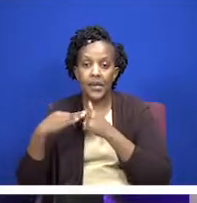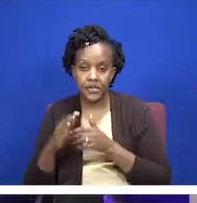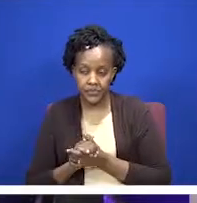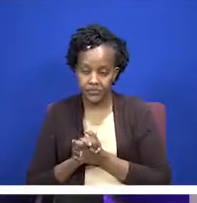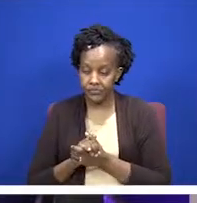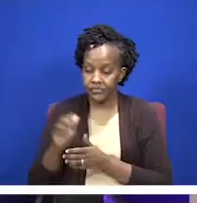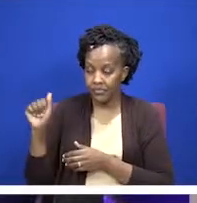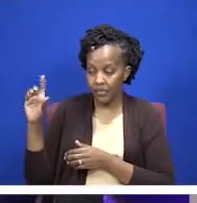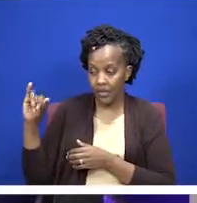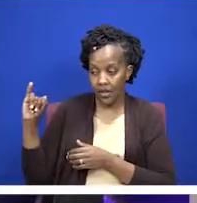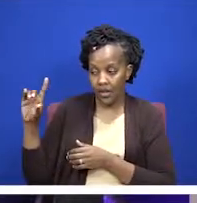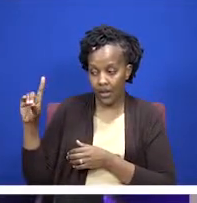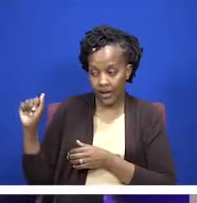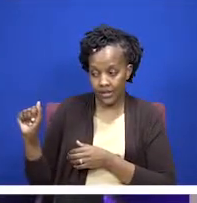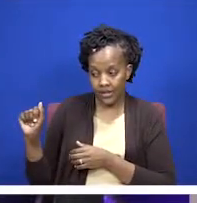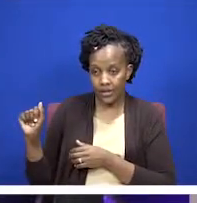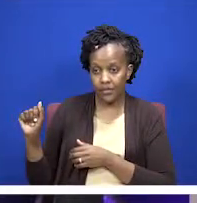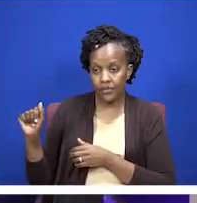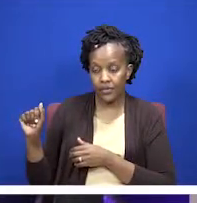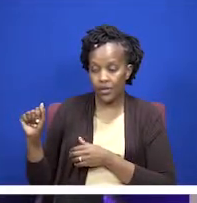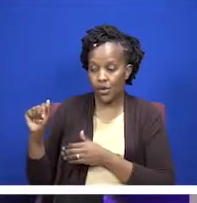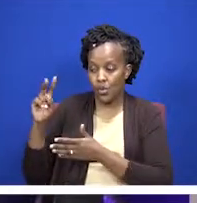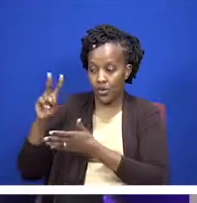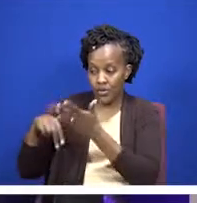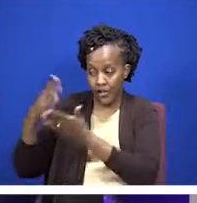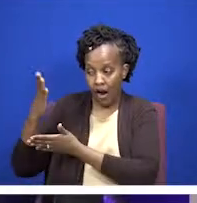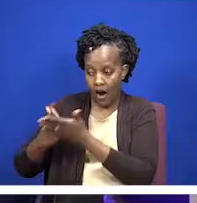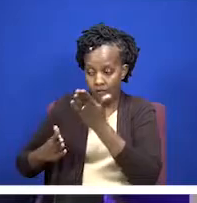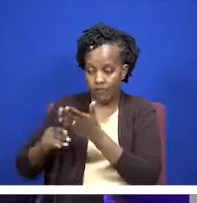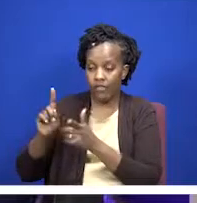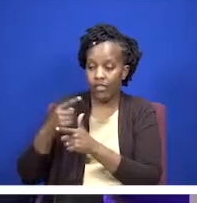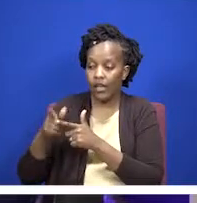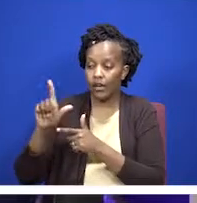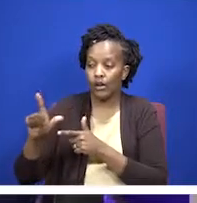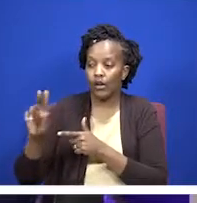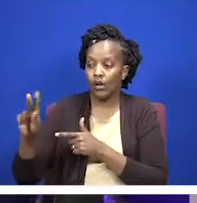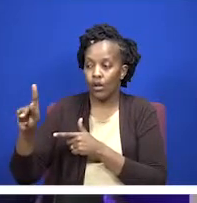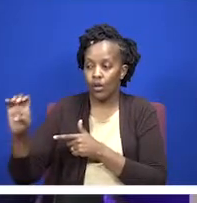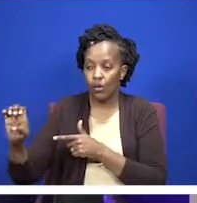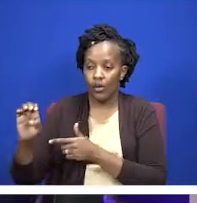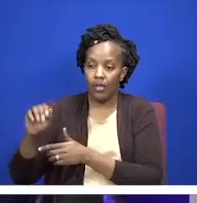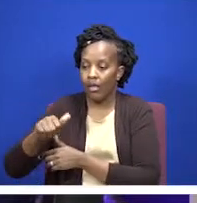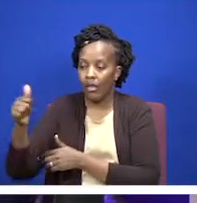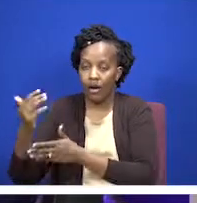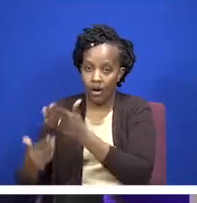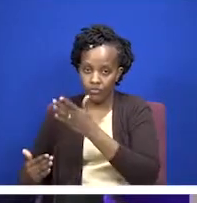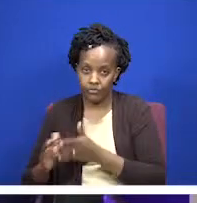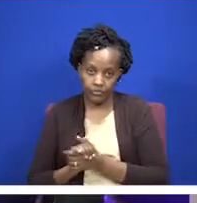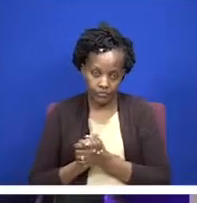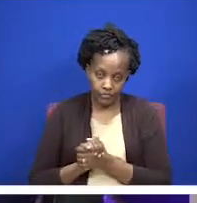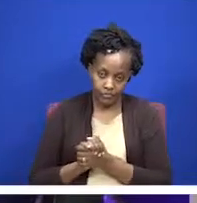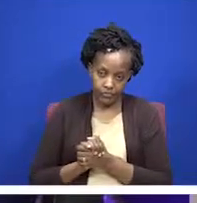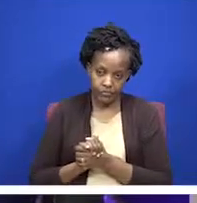help us read from verse 1 to 4, then Luca is going to pick it from verse 5 to 8. If we are